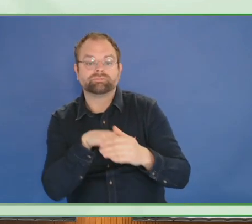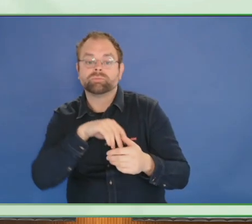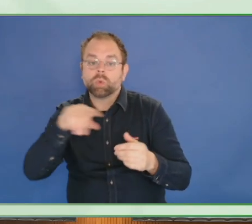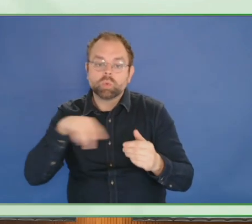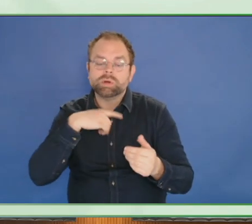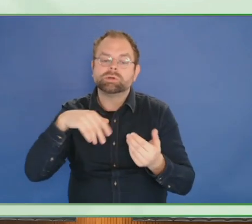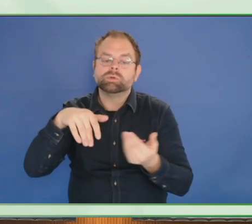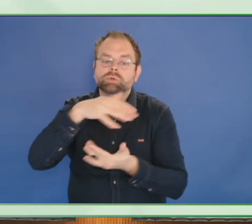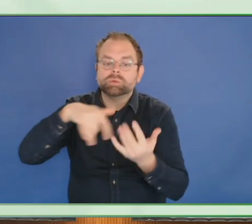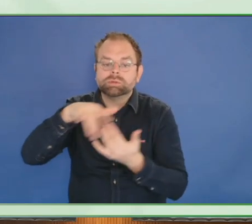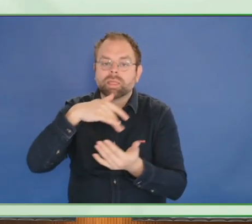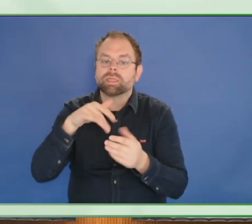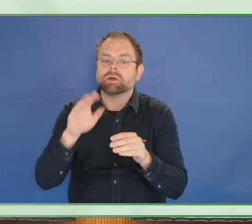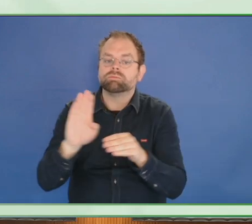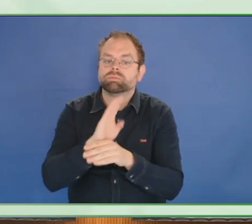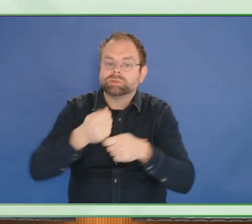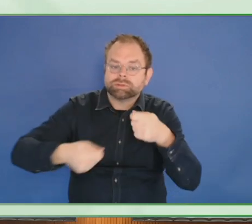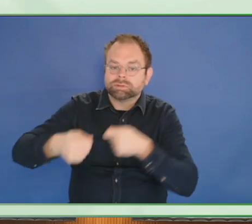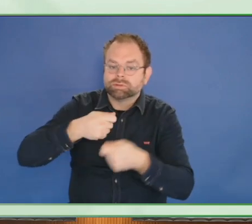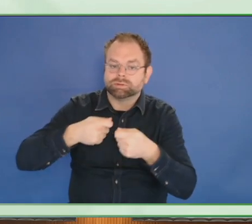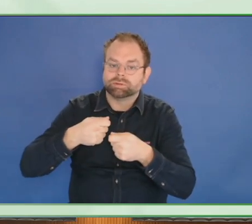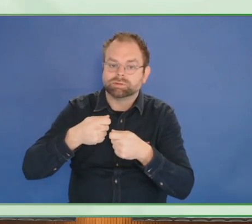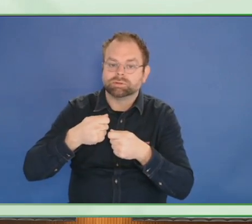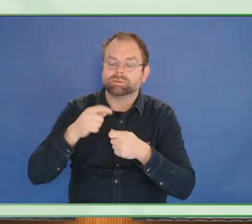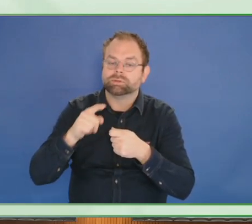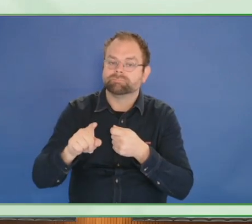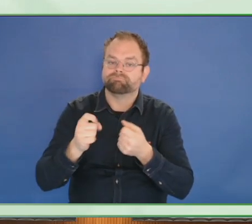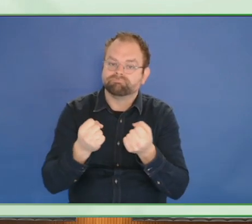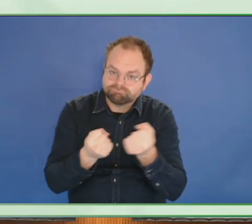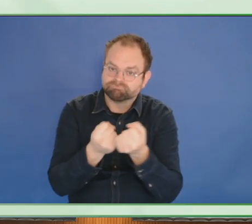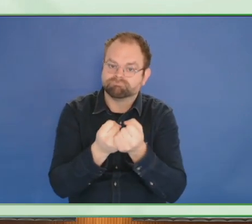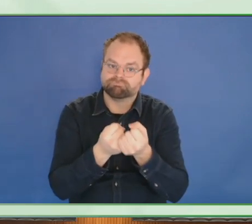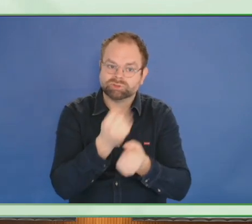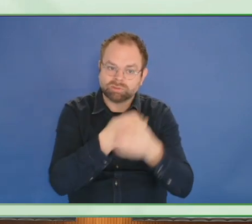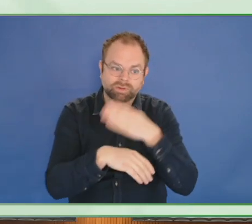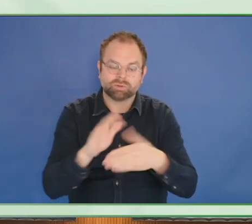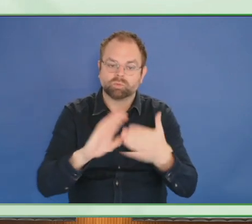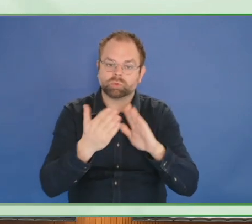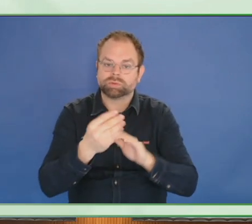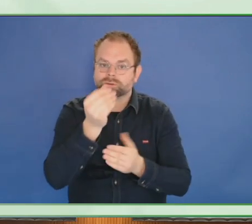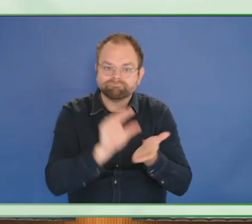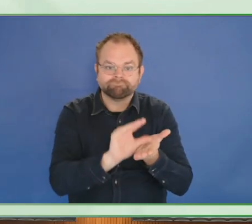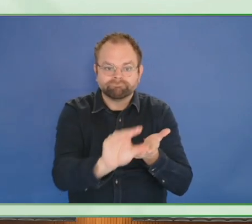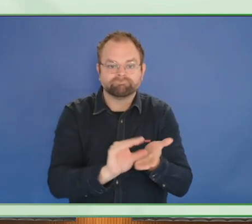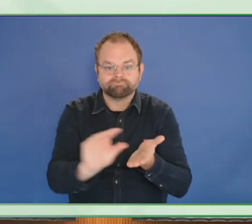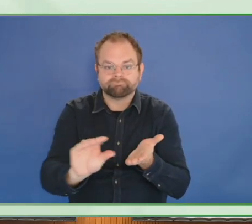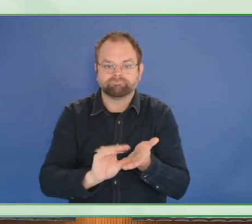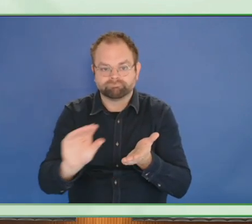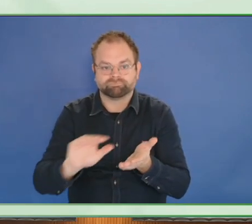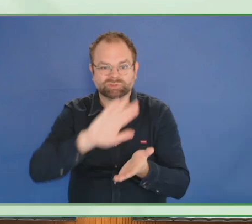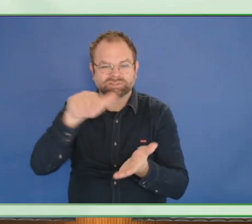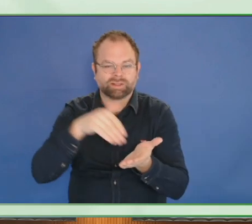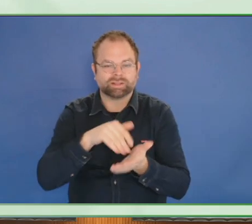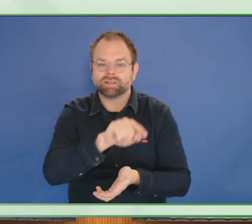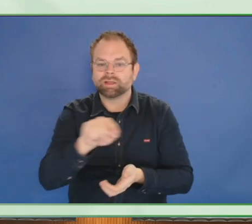QADER structures all its interventions and services within the Economic Empowerment and Entrepreneurship